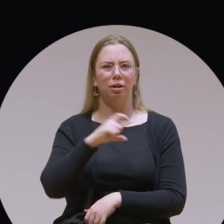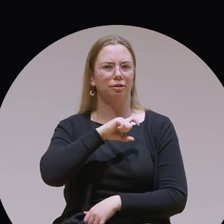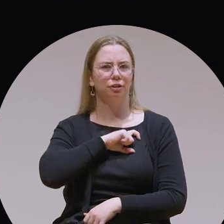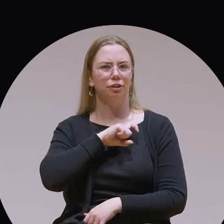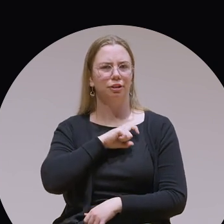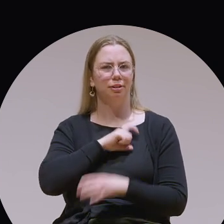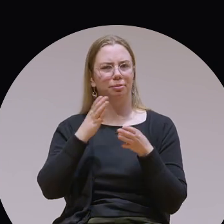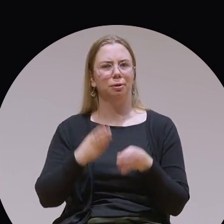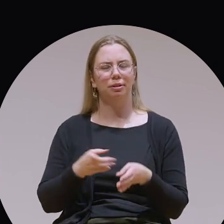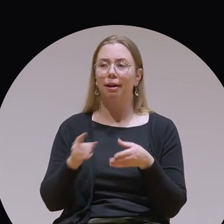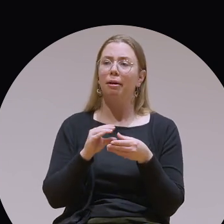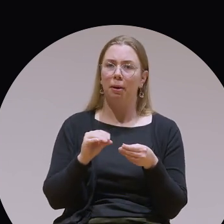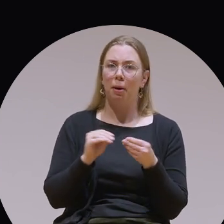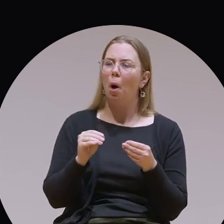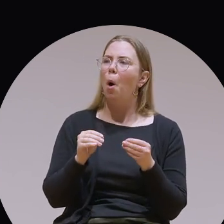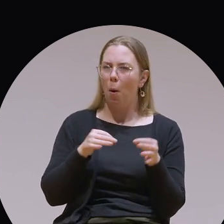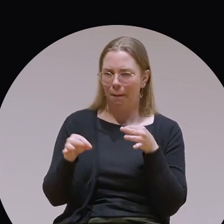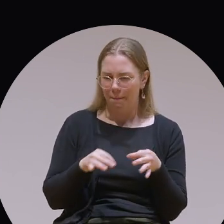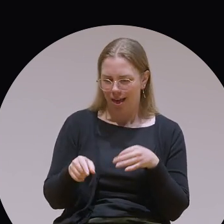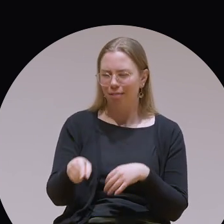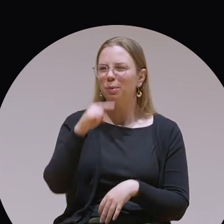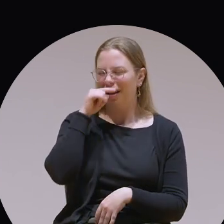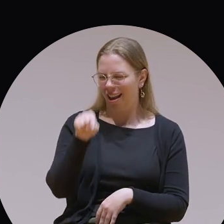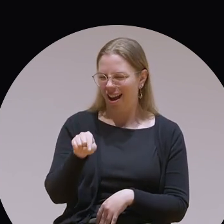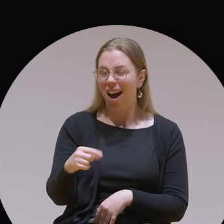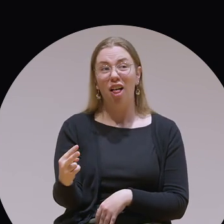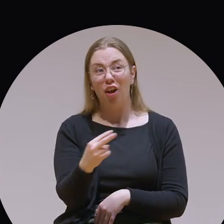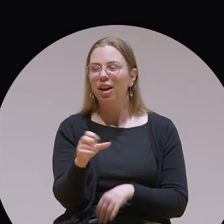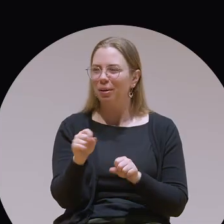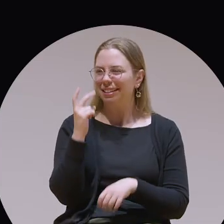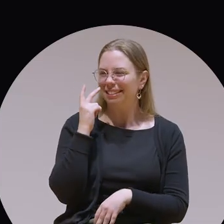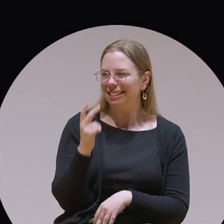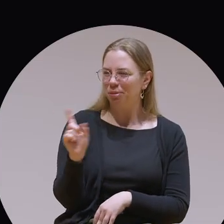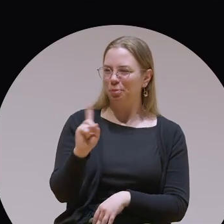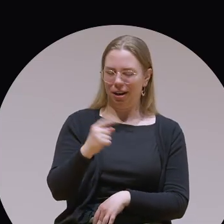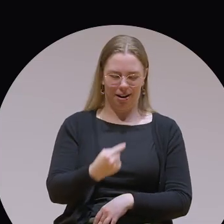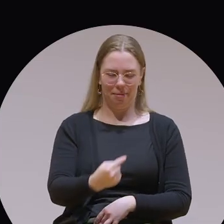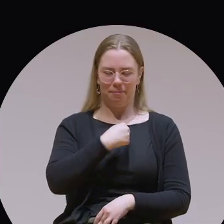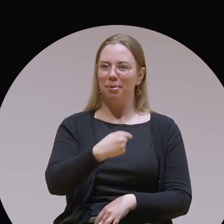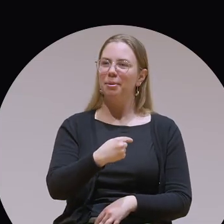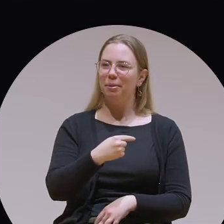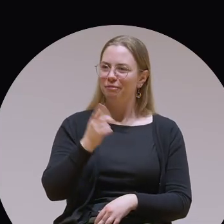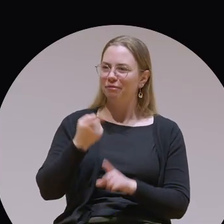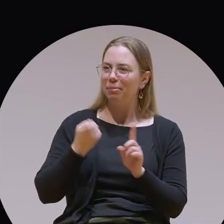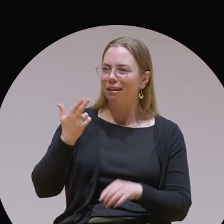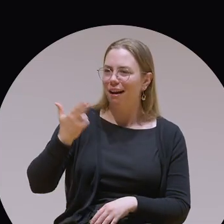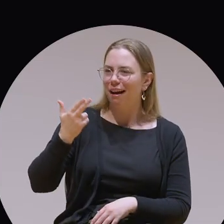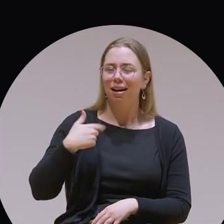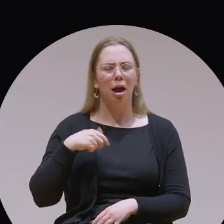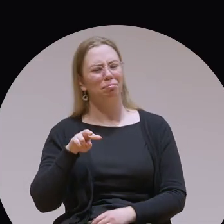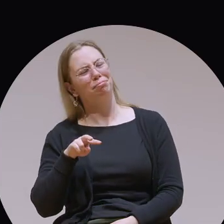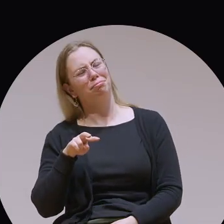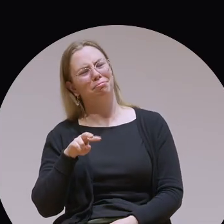really exciting. You can see where the man who wore the suit of armor was shot." And I thought, that's a great story. I frankly